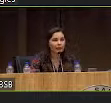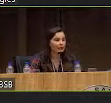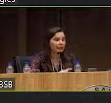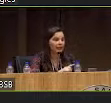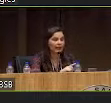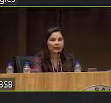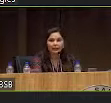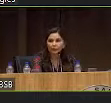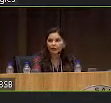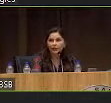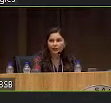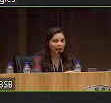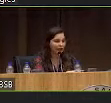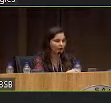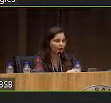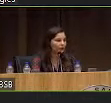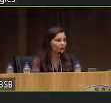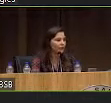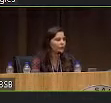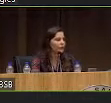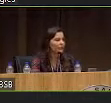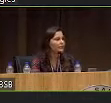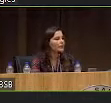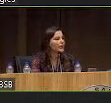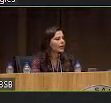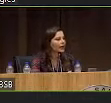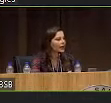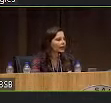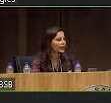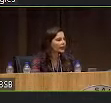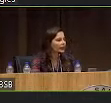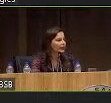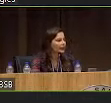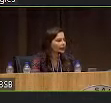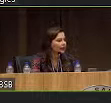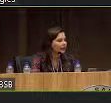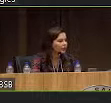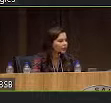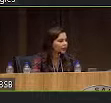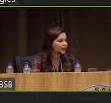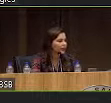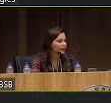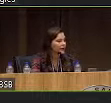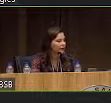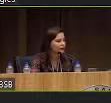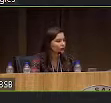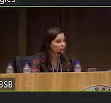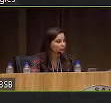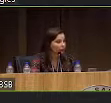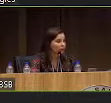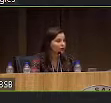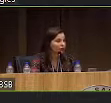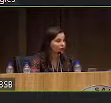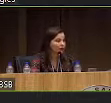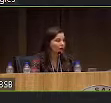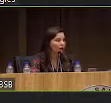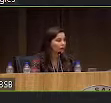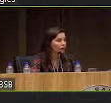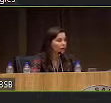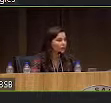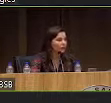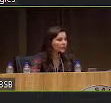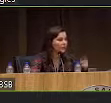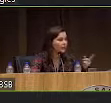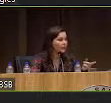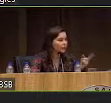death in this case of the study, and most of them has evolved.